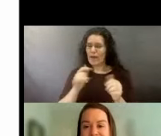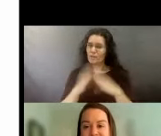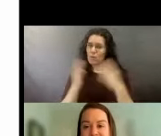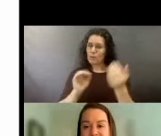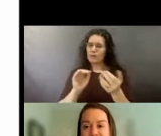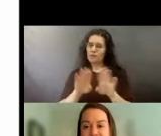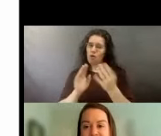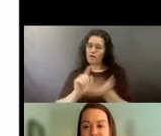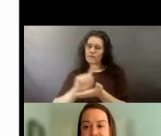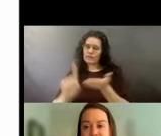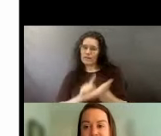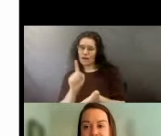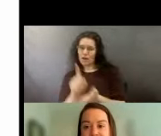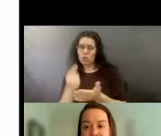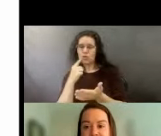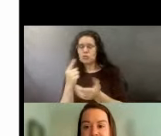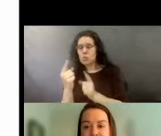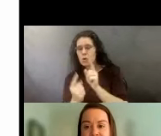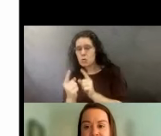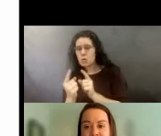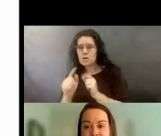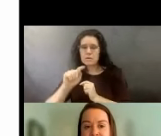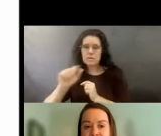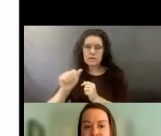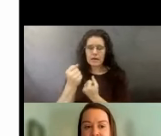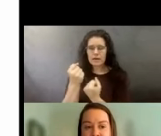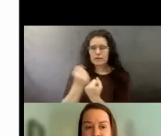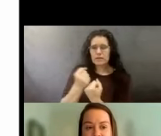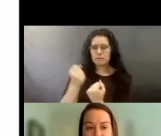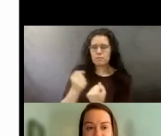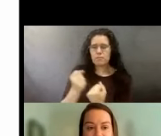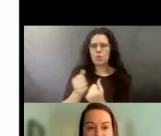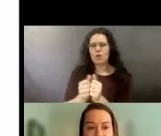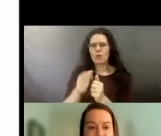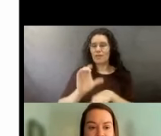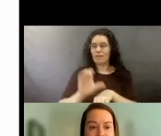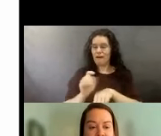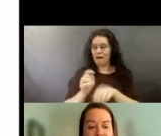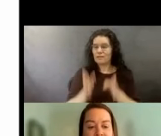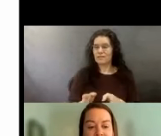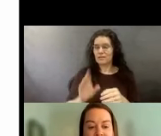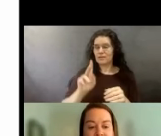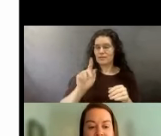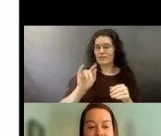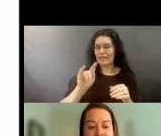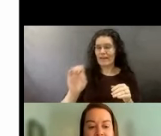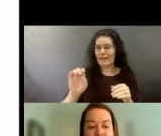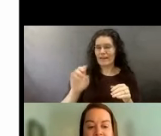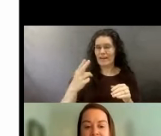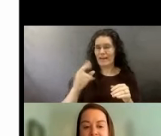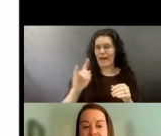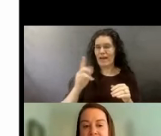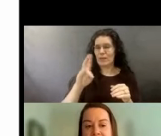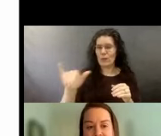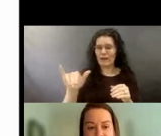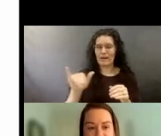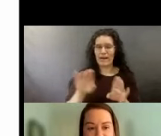more one-on-one TA support with our consultant, Katie Hathaway. Next